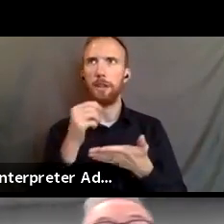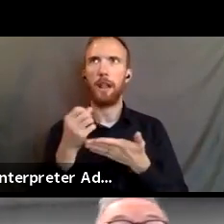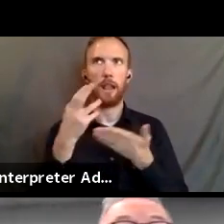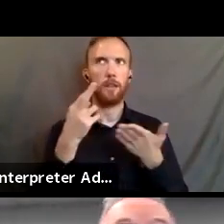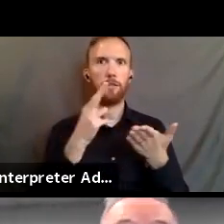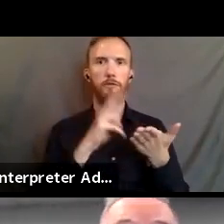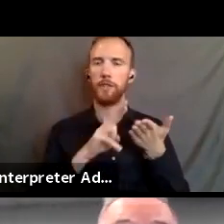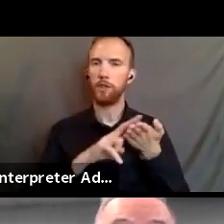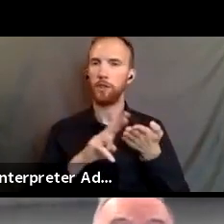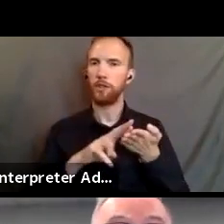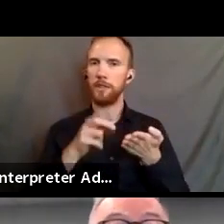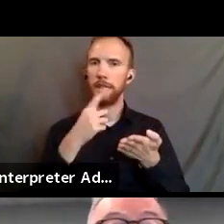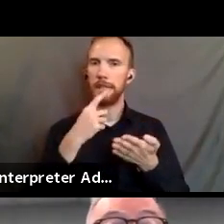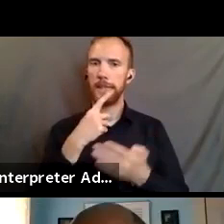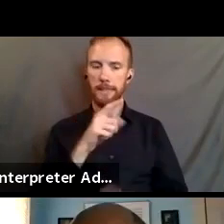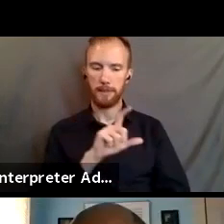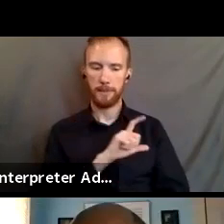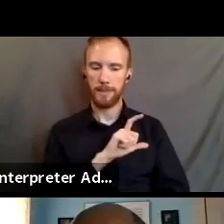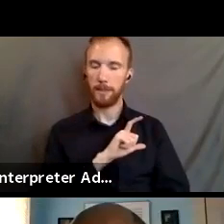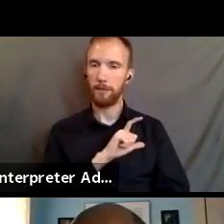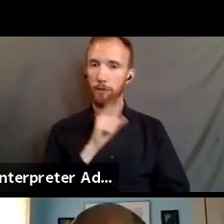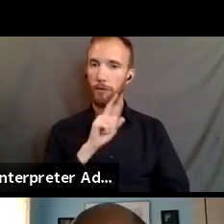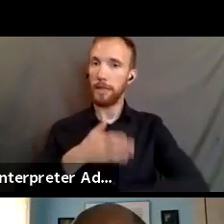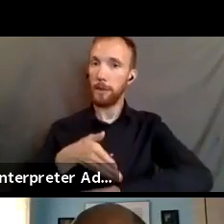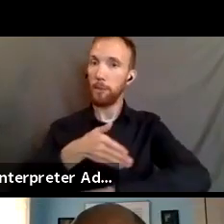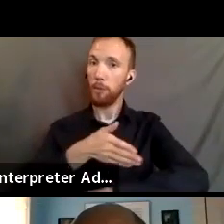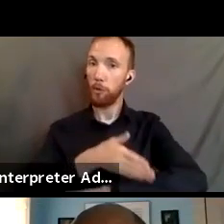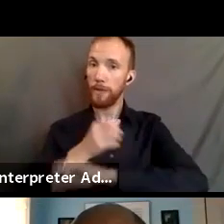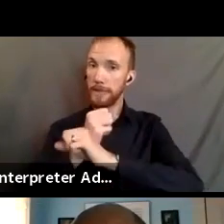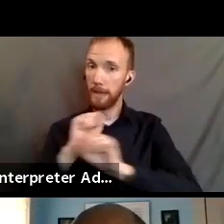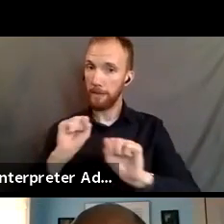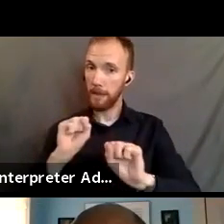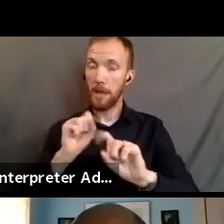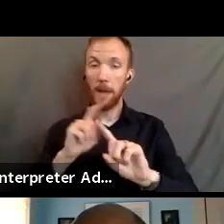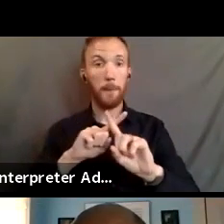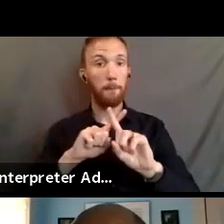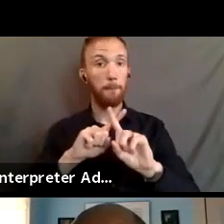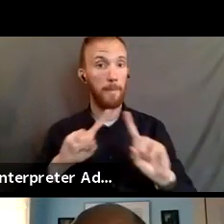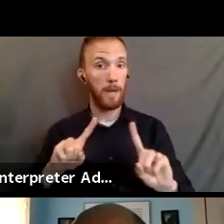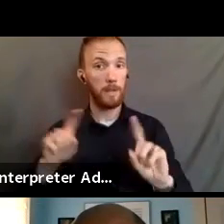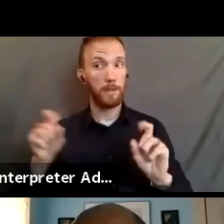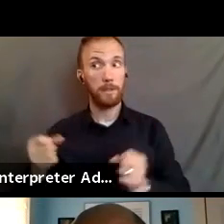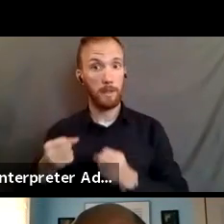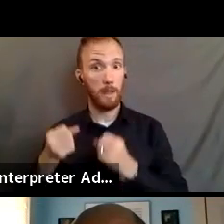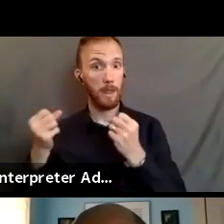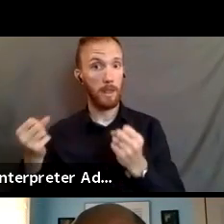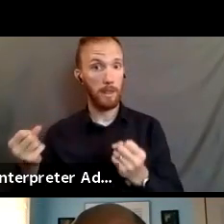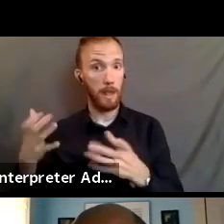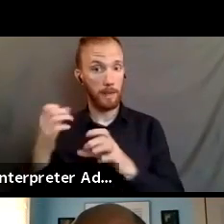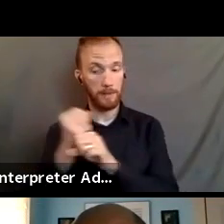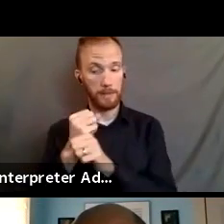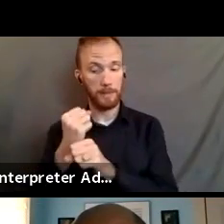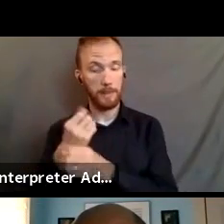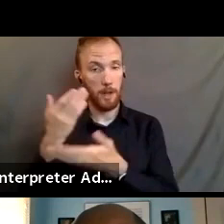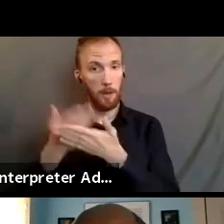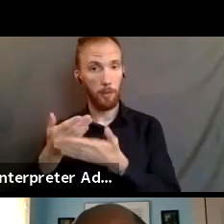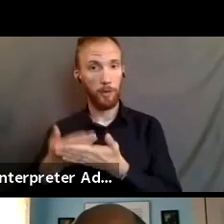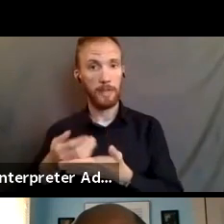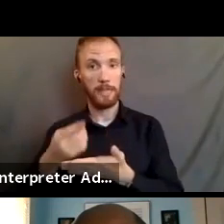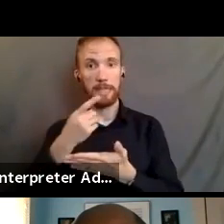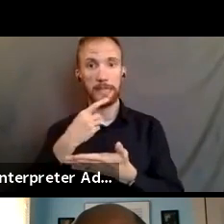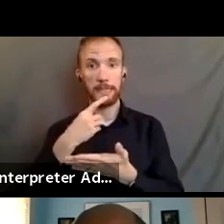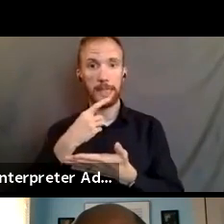police officers improve school public safety but there is quite a bit of research connecting police officers to lower graduation